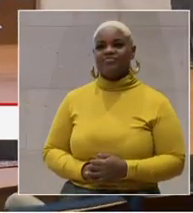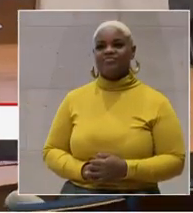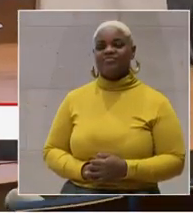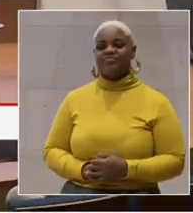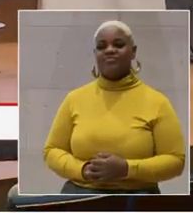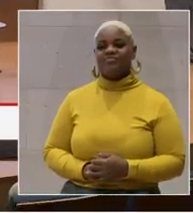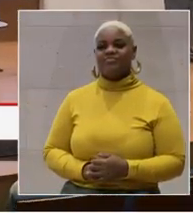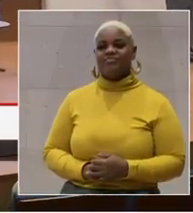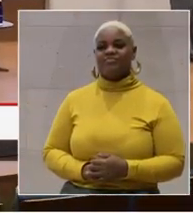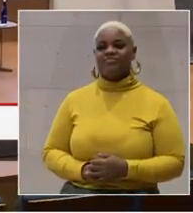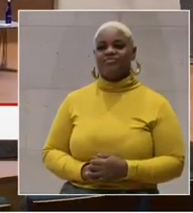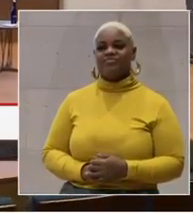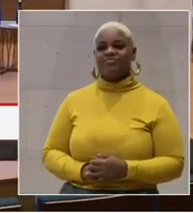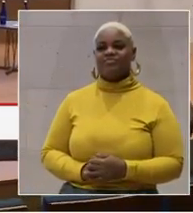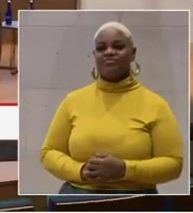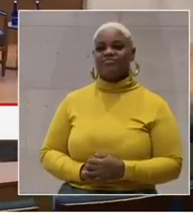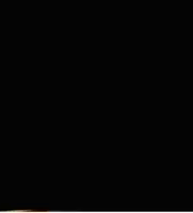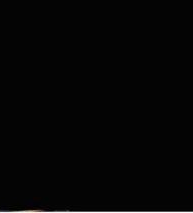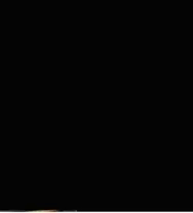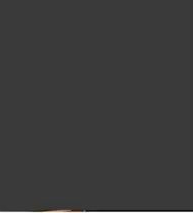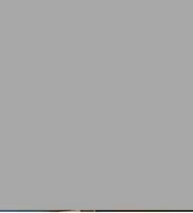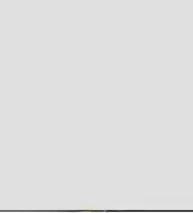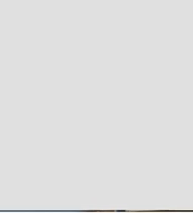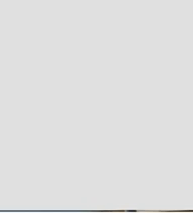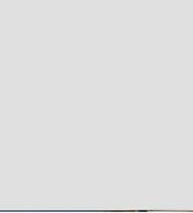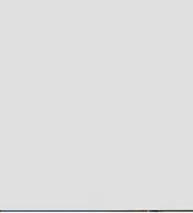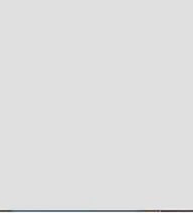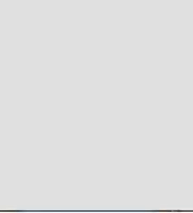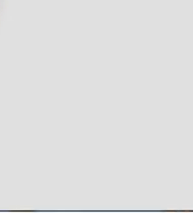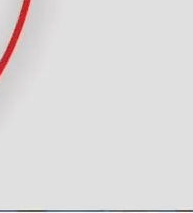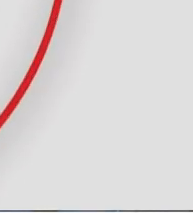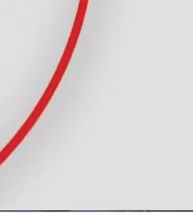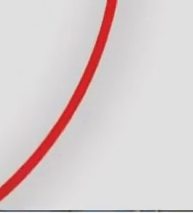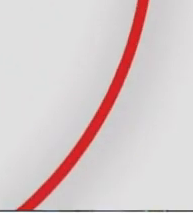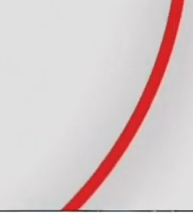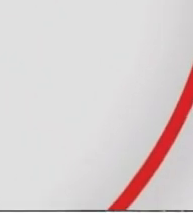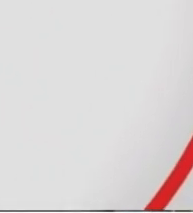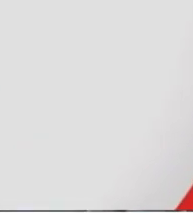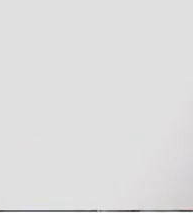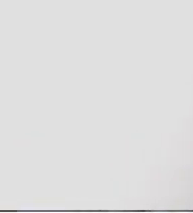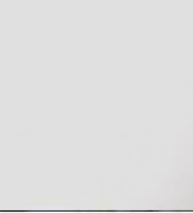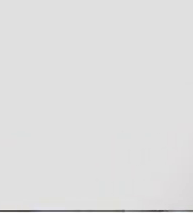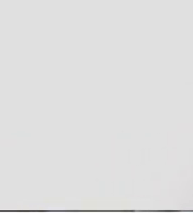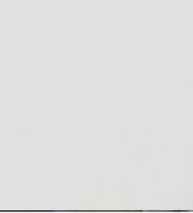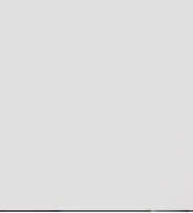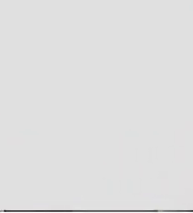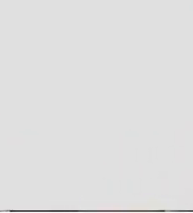Thank you, Clarence. Thank you, Mayor.